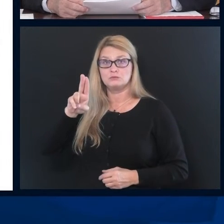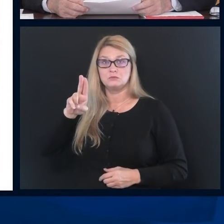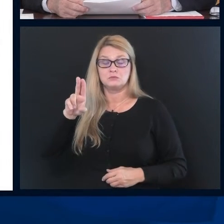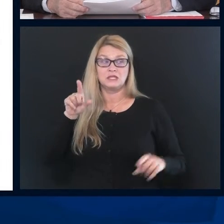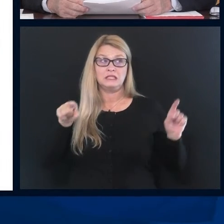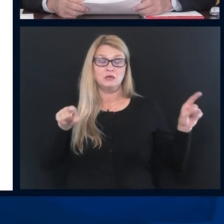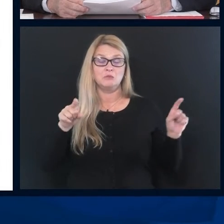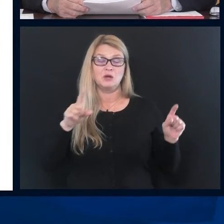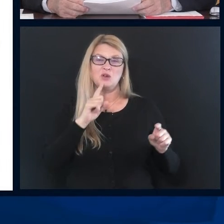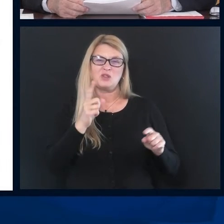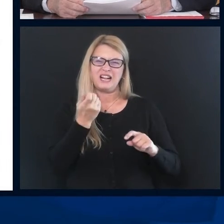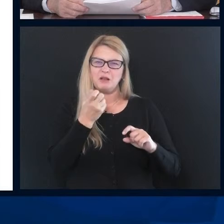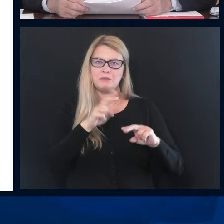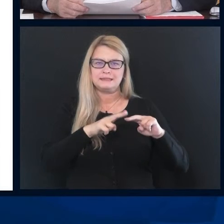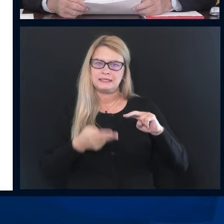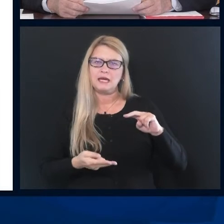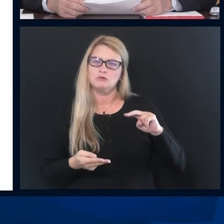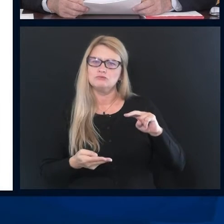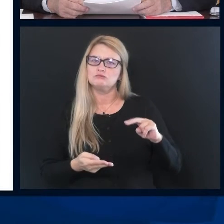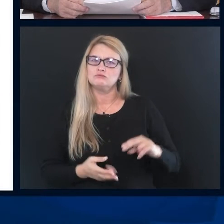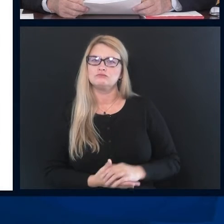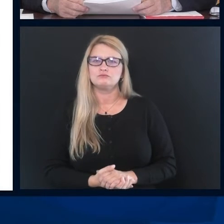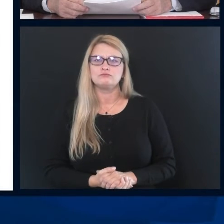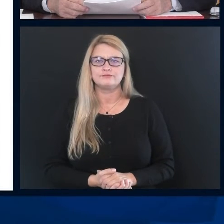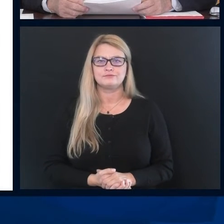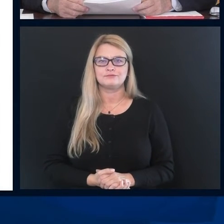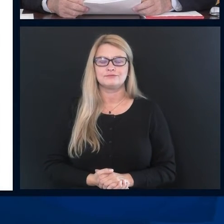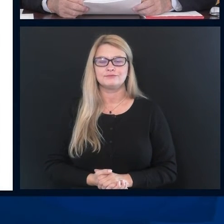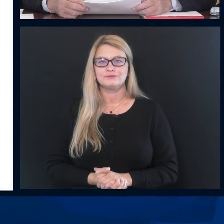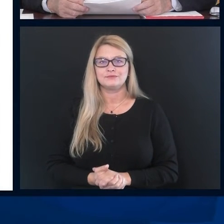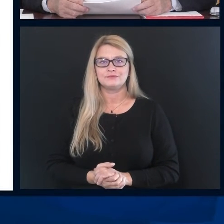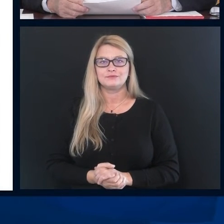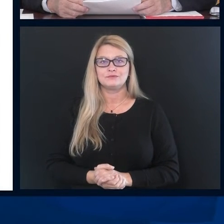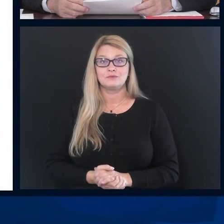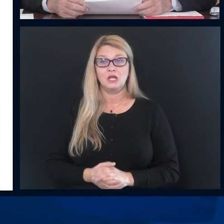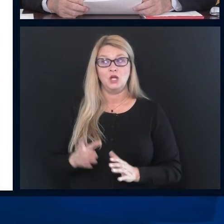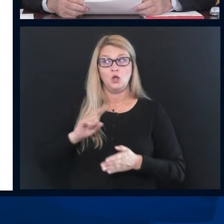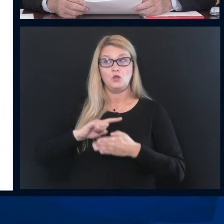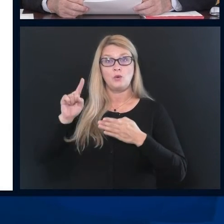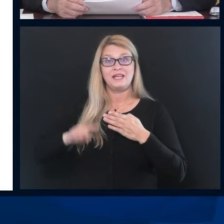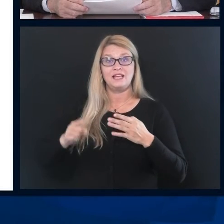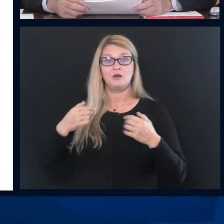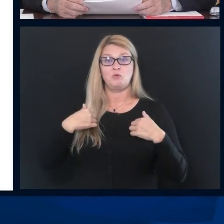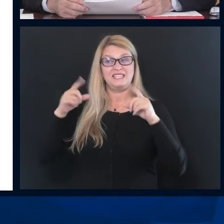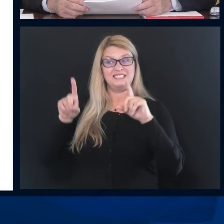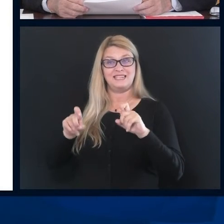probably down just a teeny little bit. Over the weekend, we did test